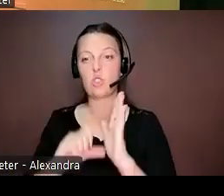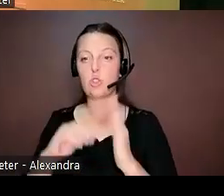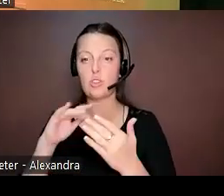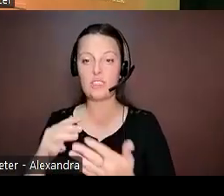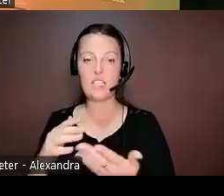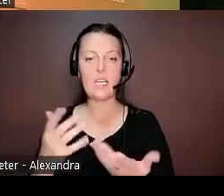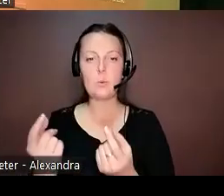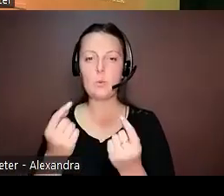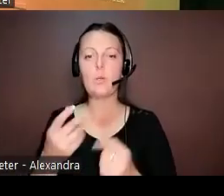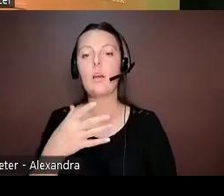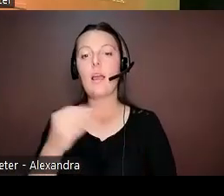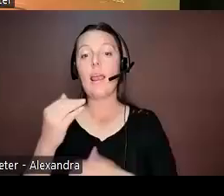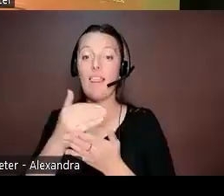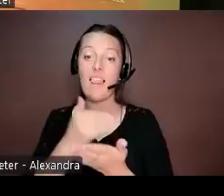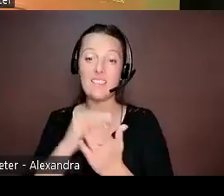talk about.